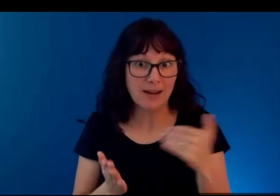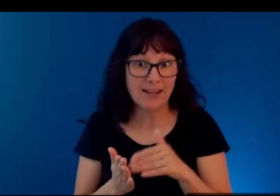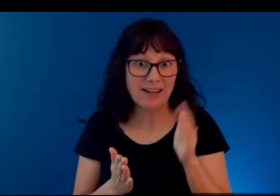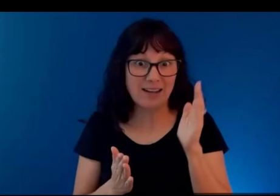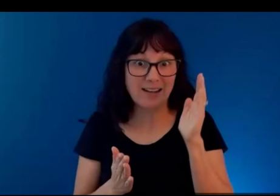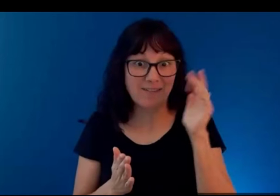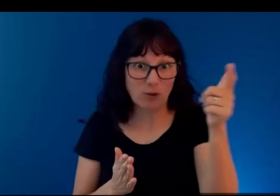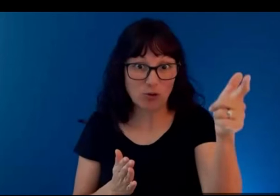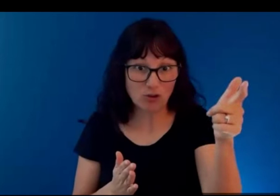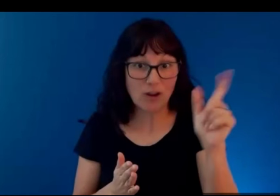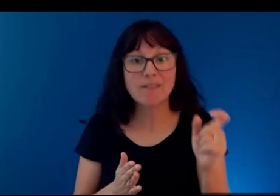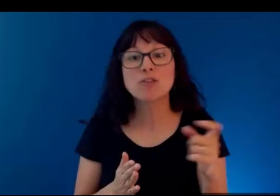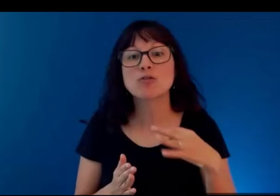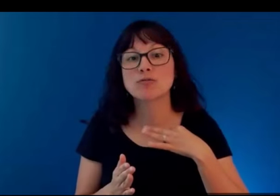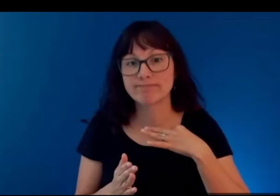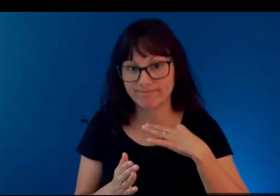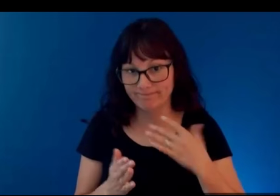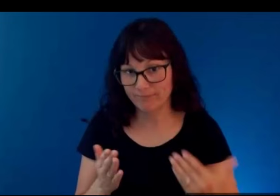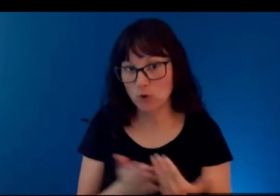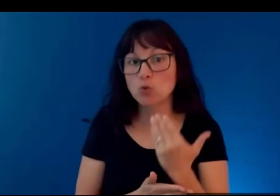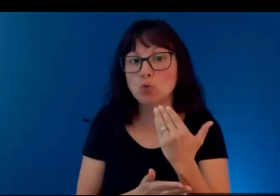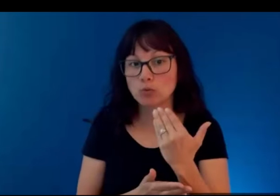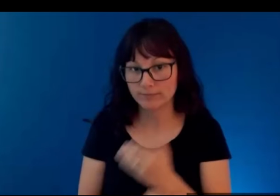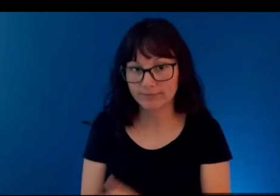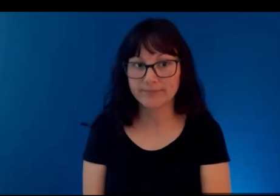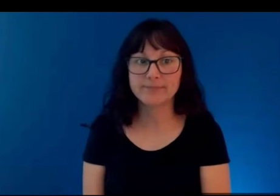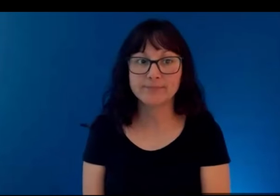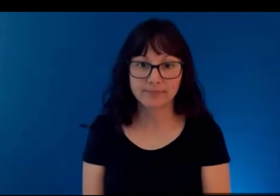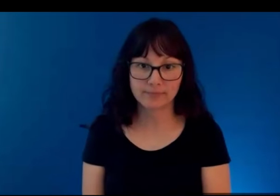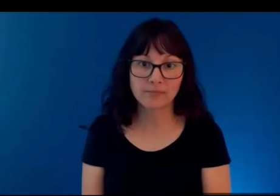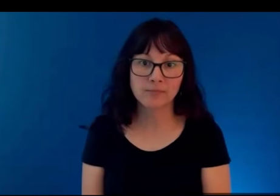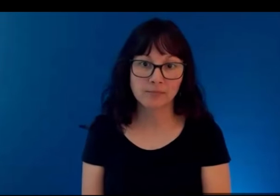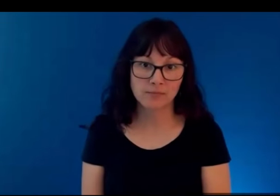they would have to file a new application.